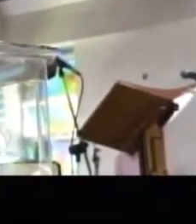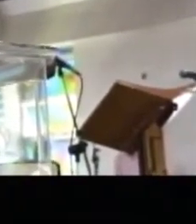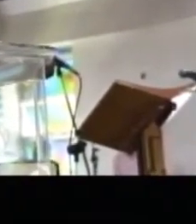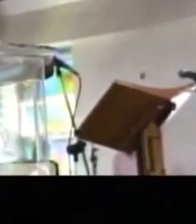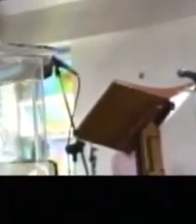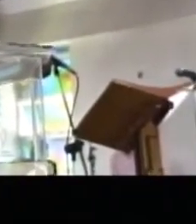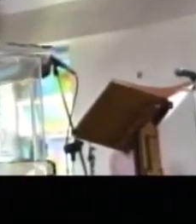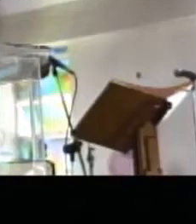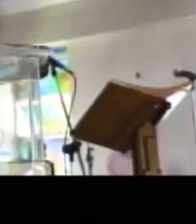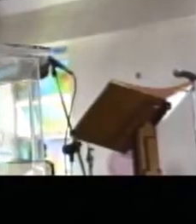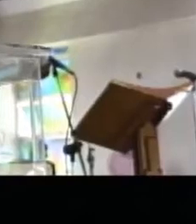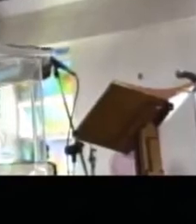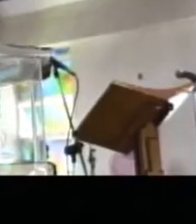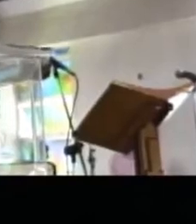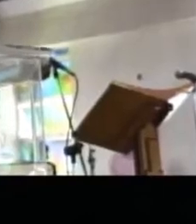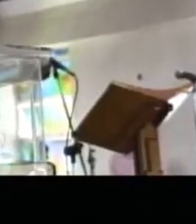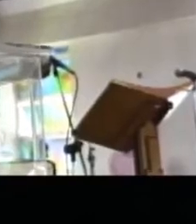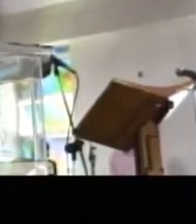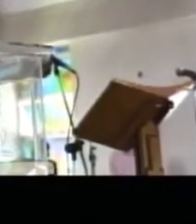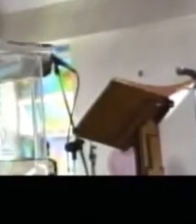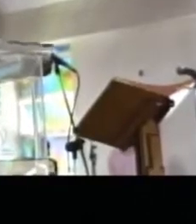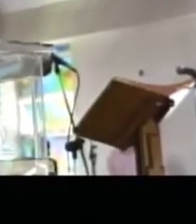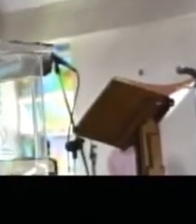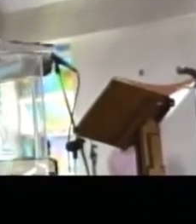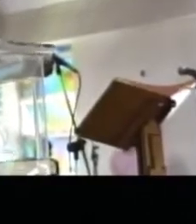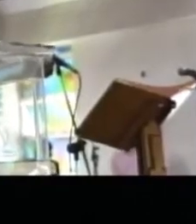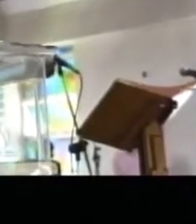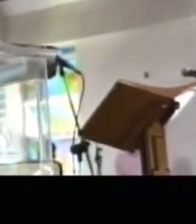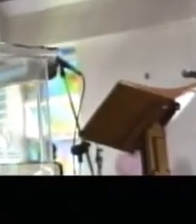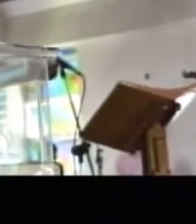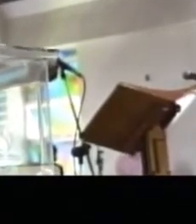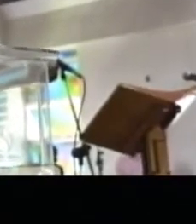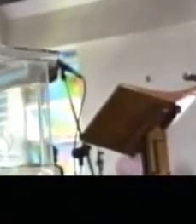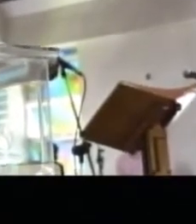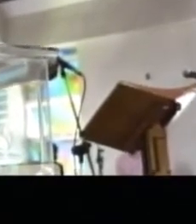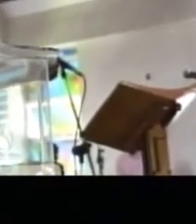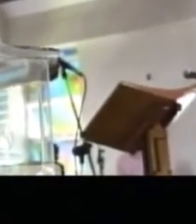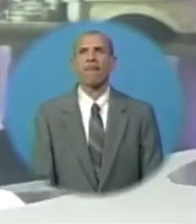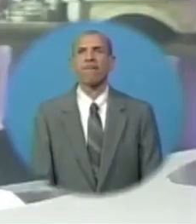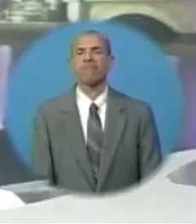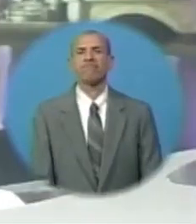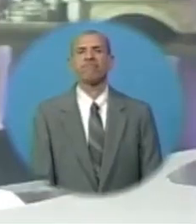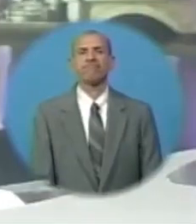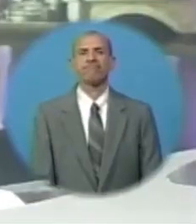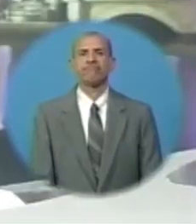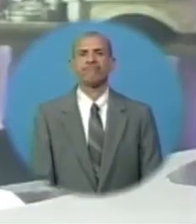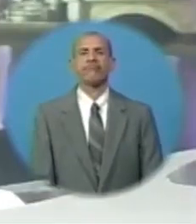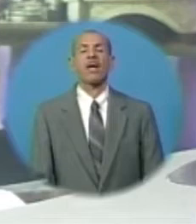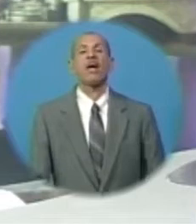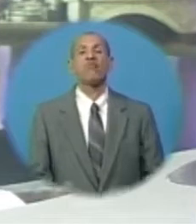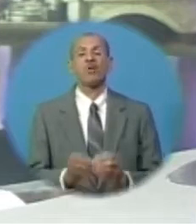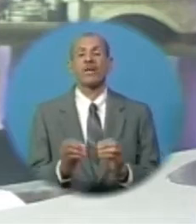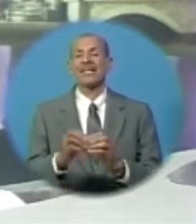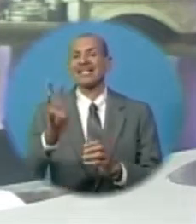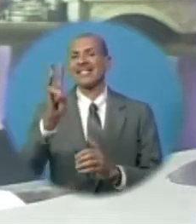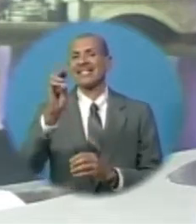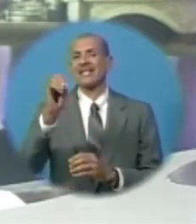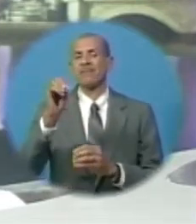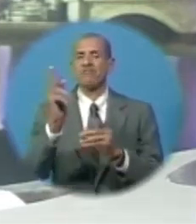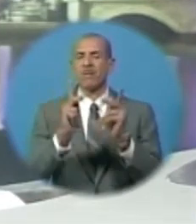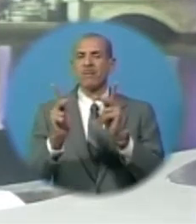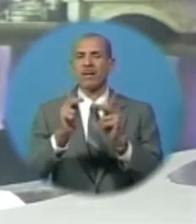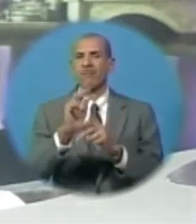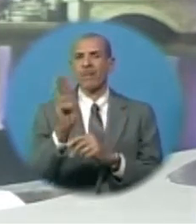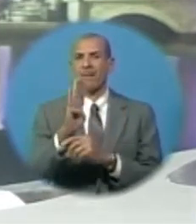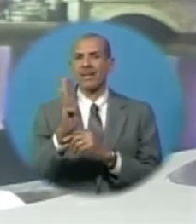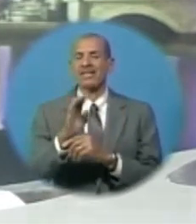field of construction. And I can say to you that he has done very well in that area. More than 60 people from Barbados,